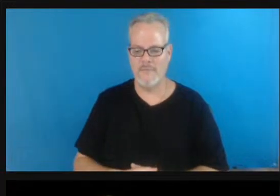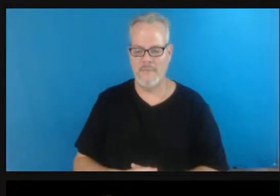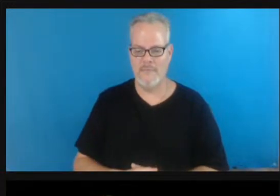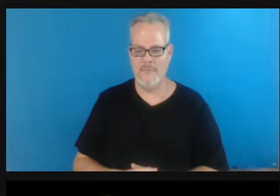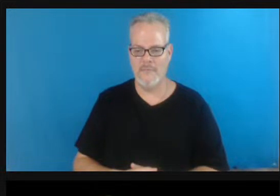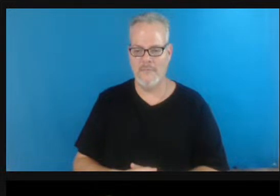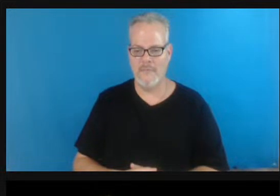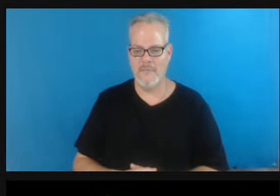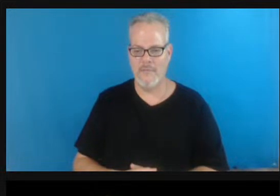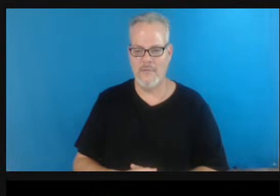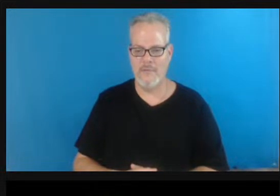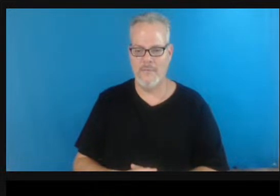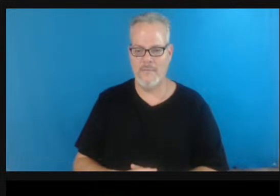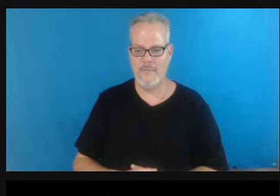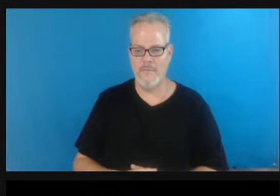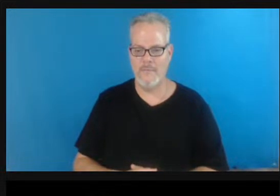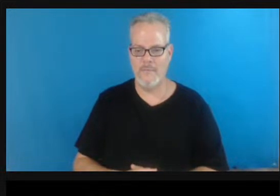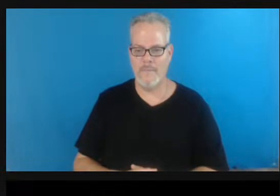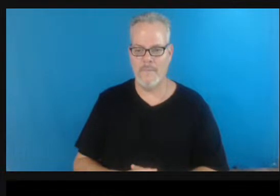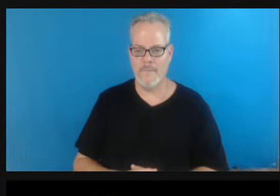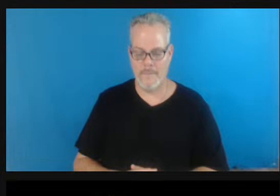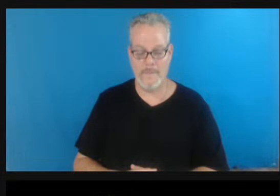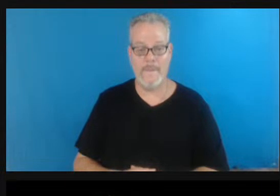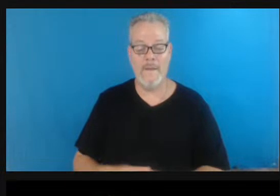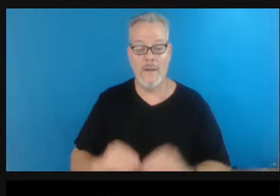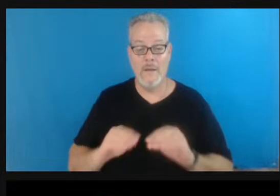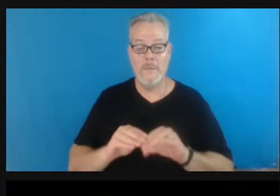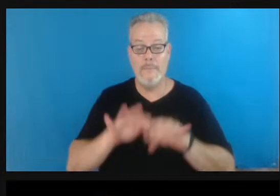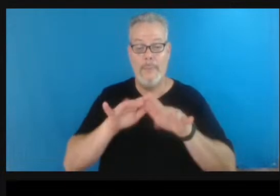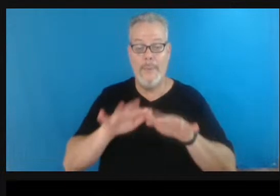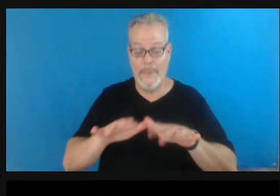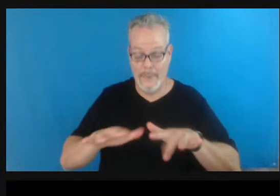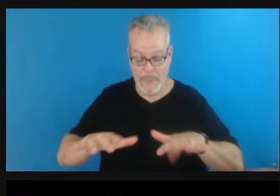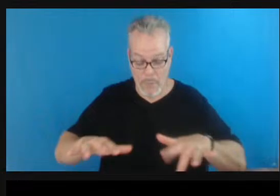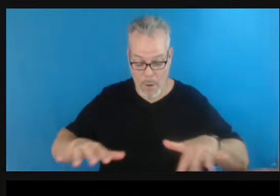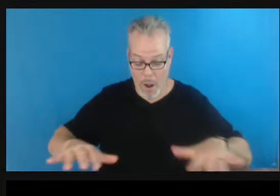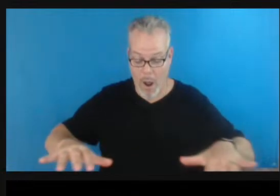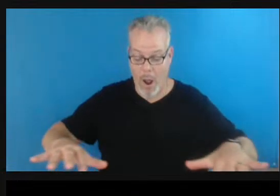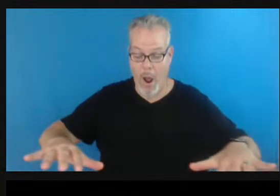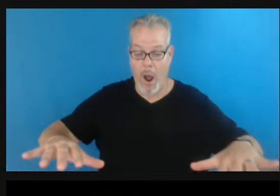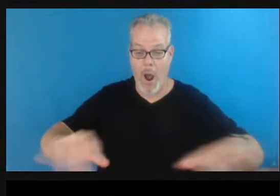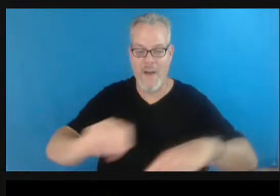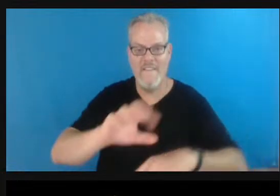So lava flows covered 50% of the crater floor.